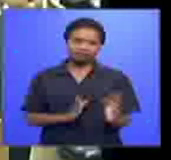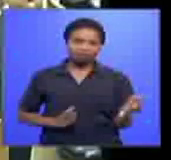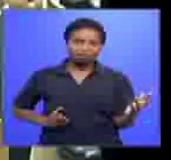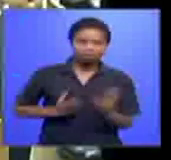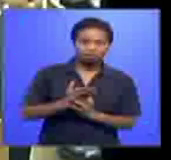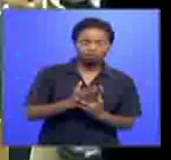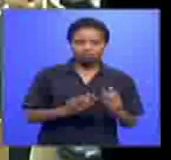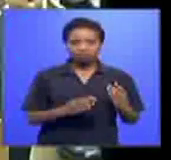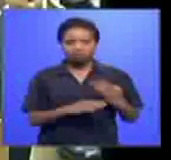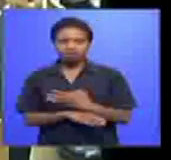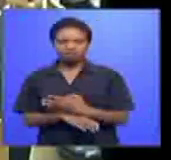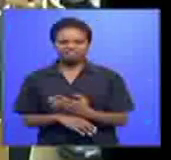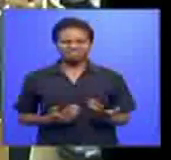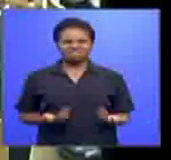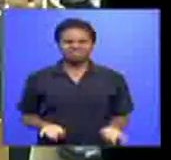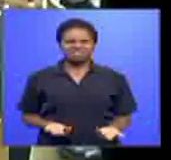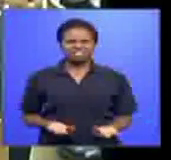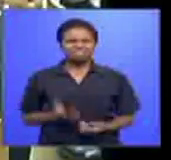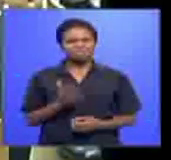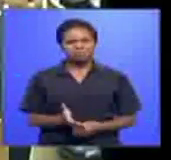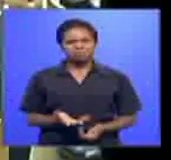of valuable public infrastructure.